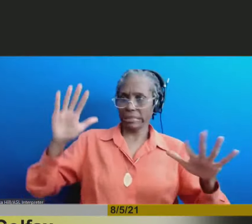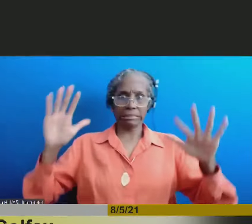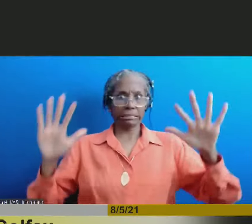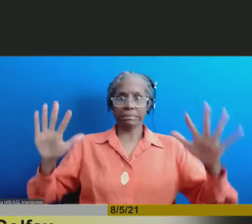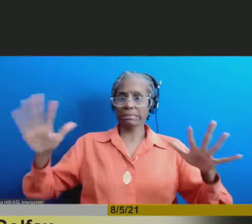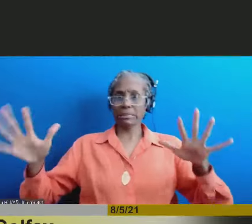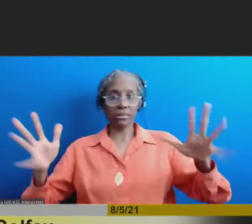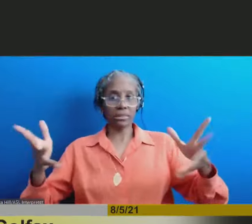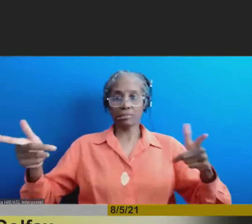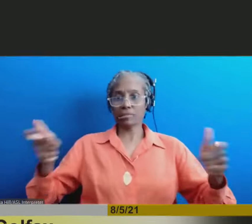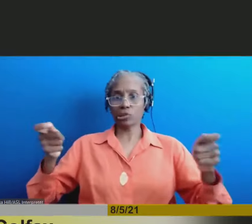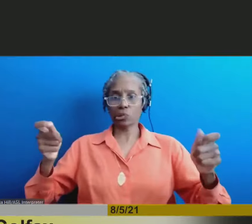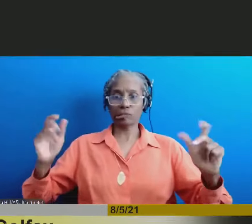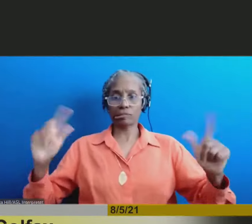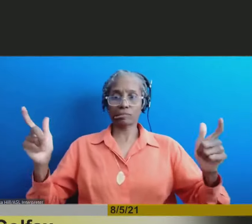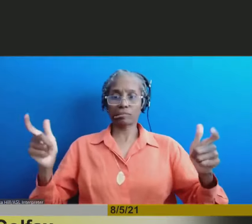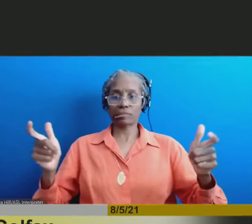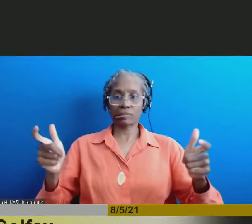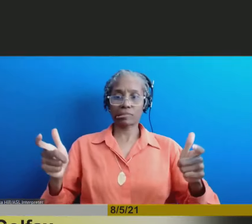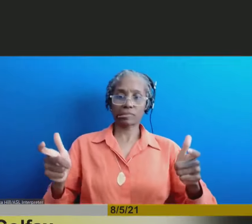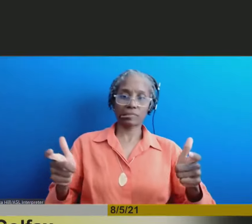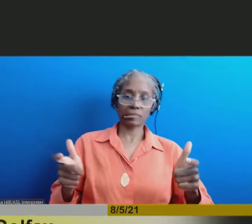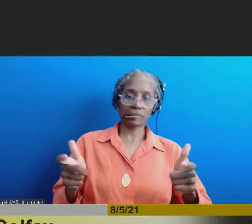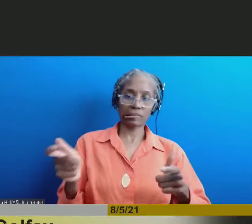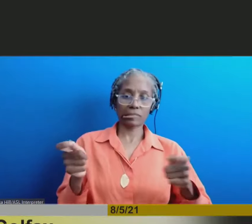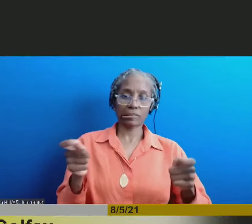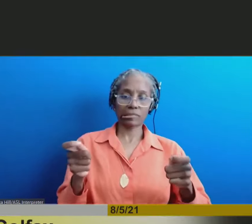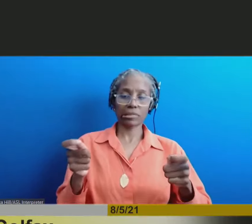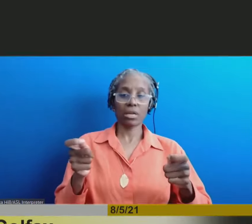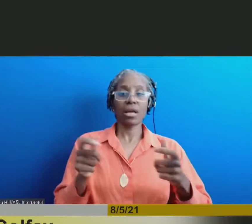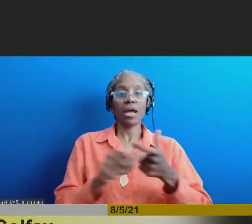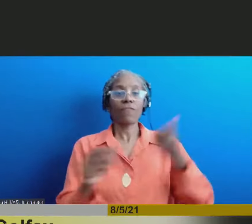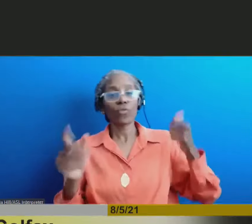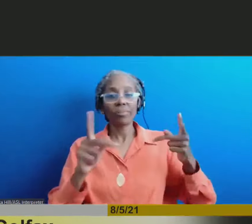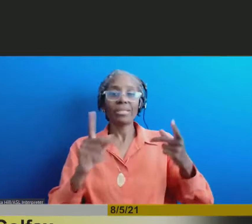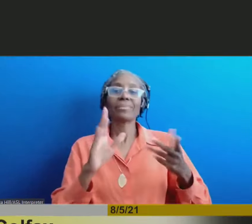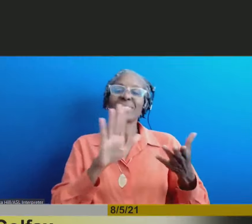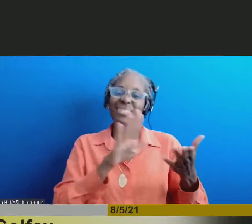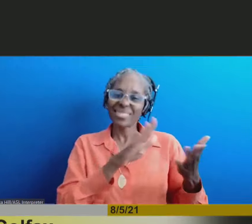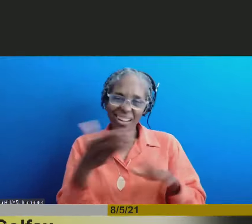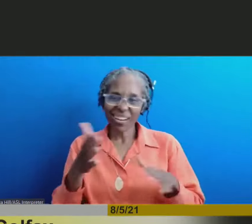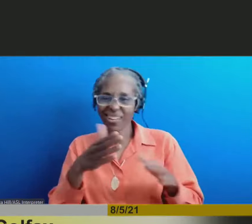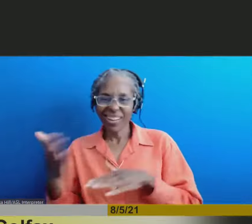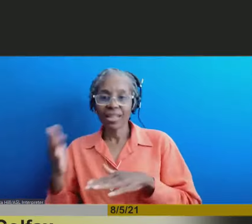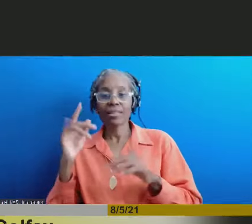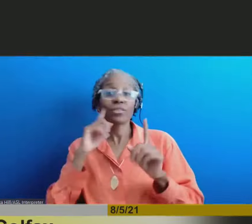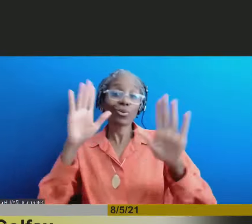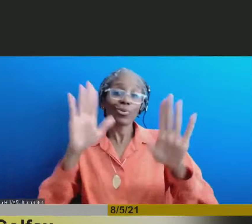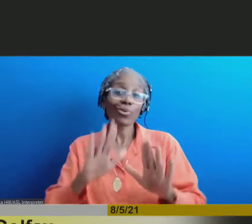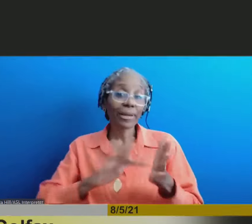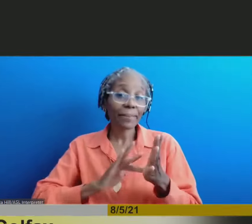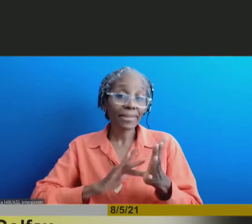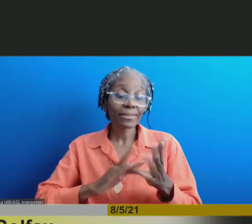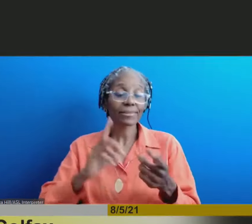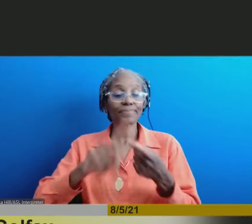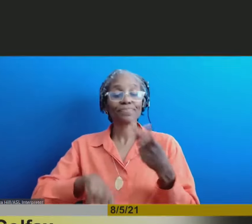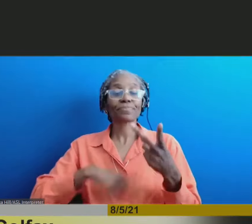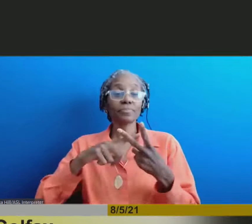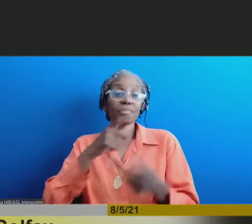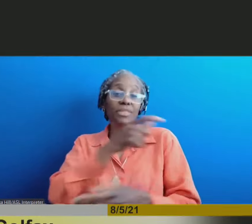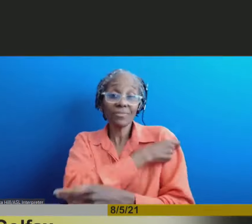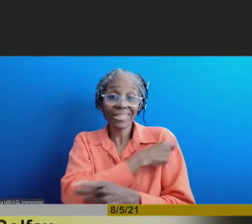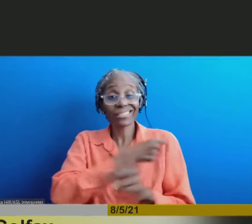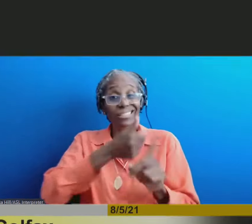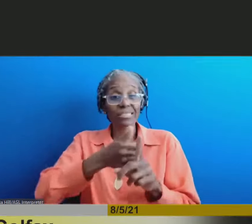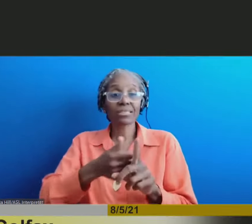control the spread of this virus in our community and prevent people from dying. These are great medicines, and the vaccines are